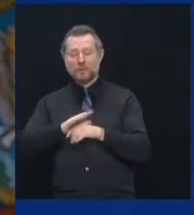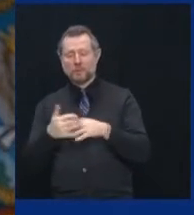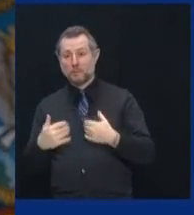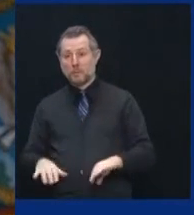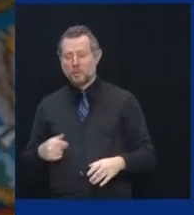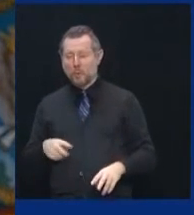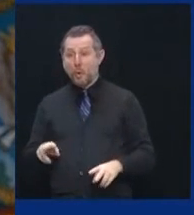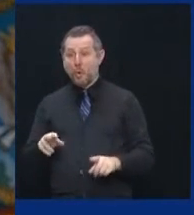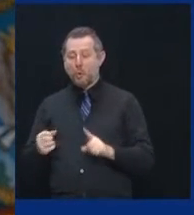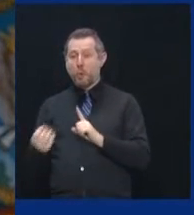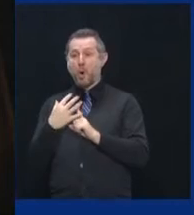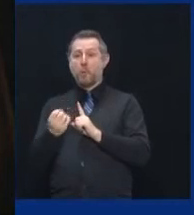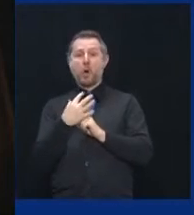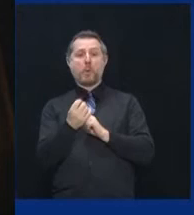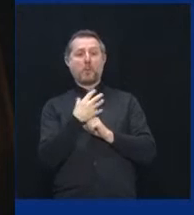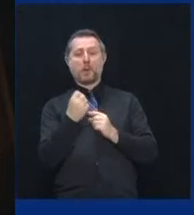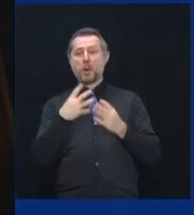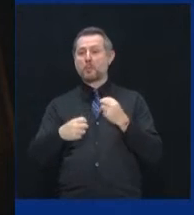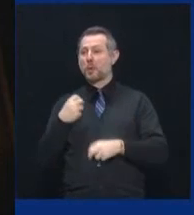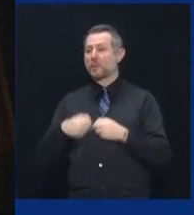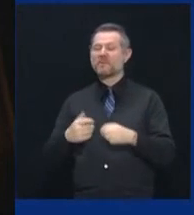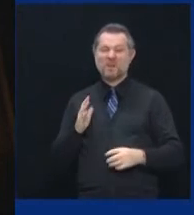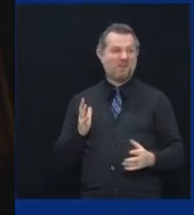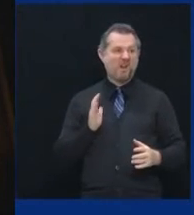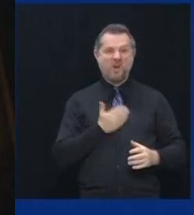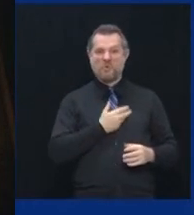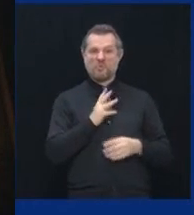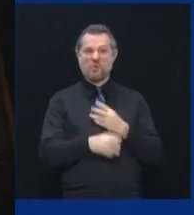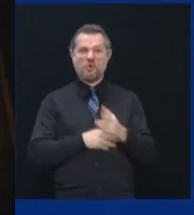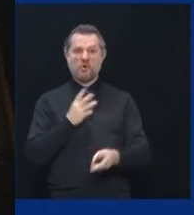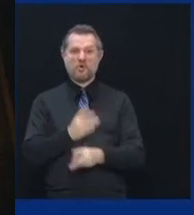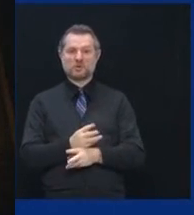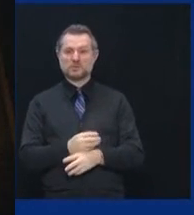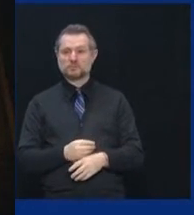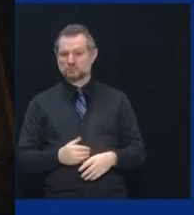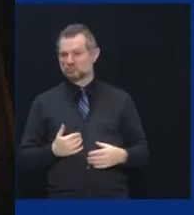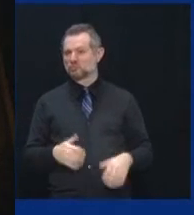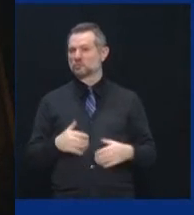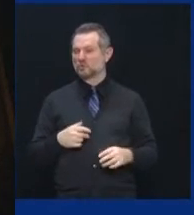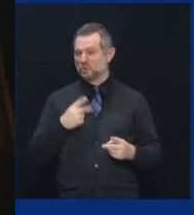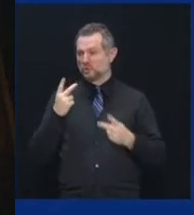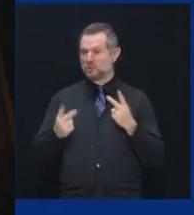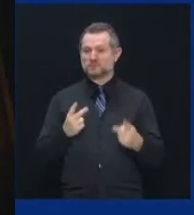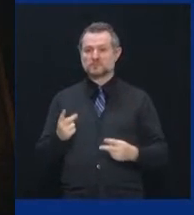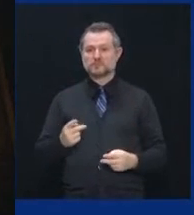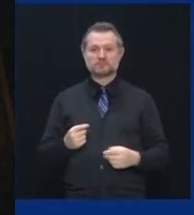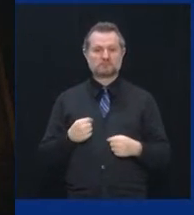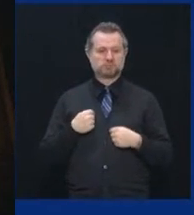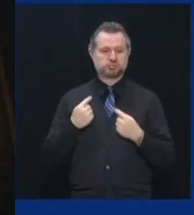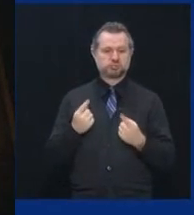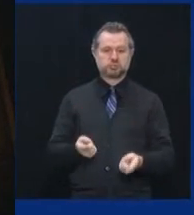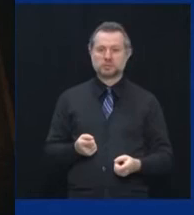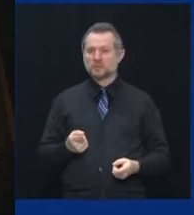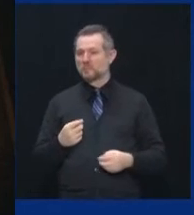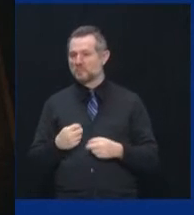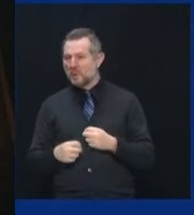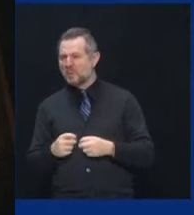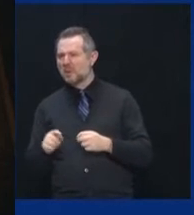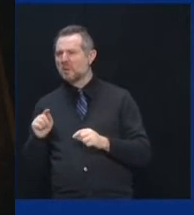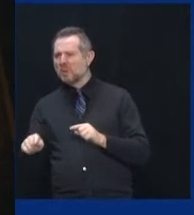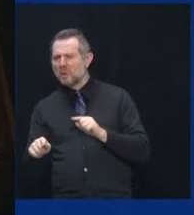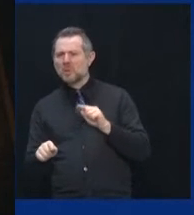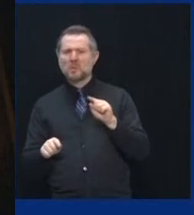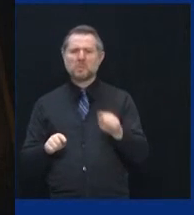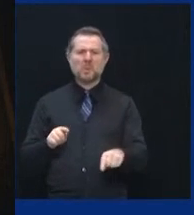our society. Now, we have seen the riptides building over these past few years.